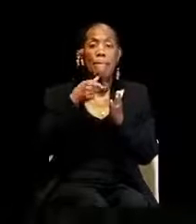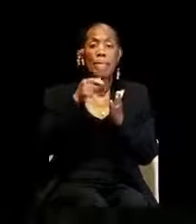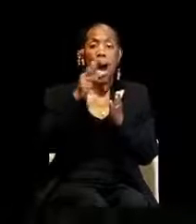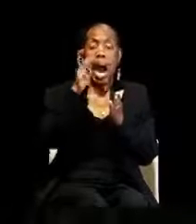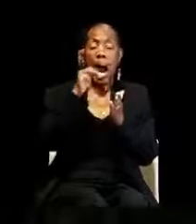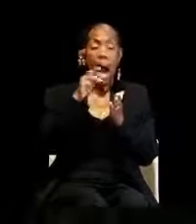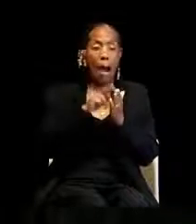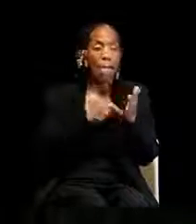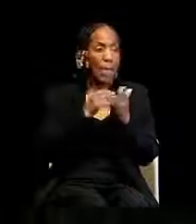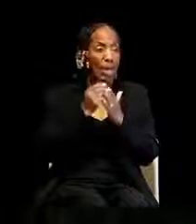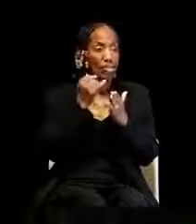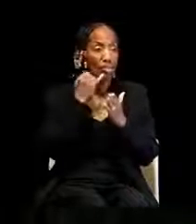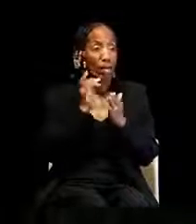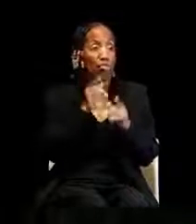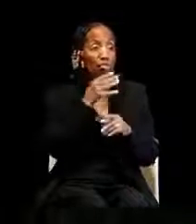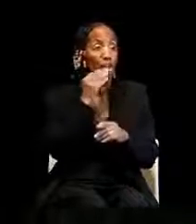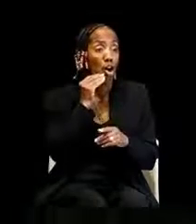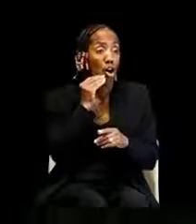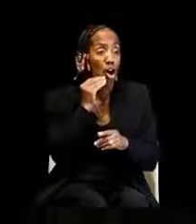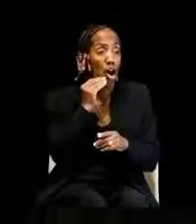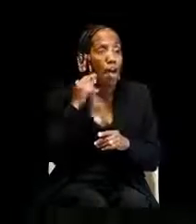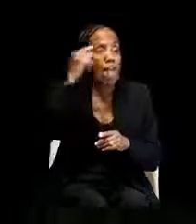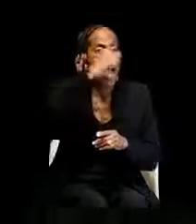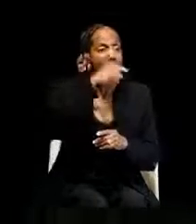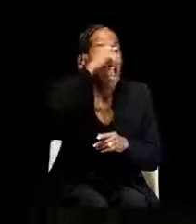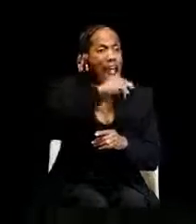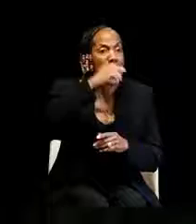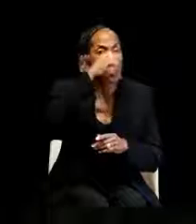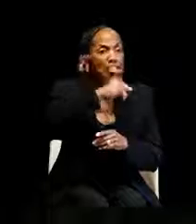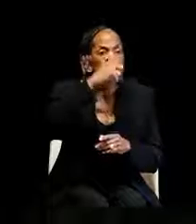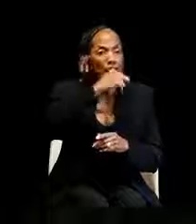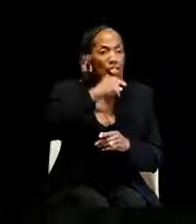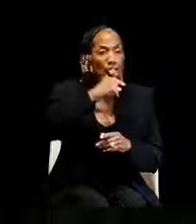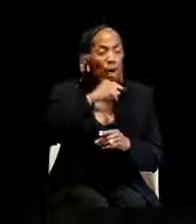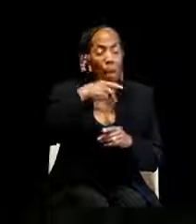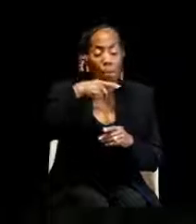nuts, you will know exactly why this was a horrifying story for